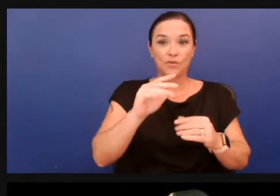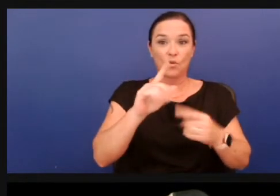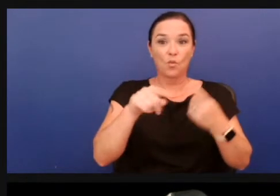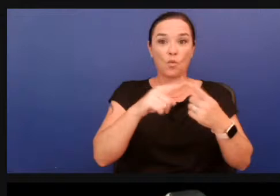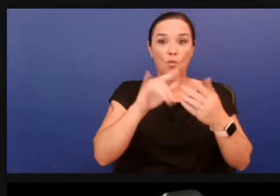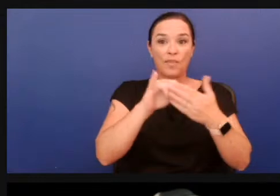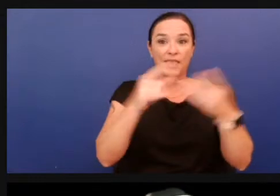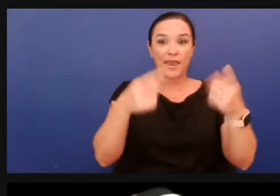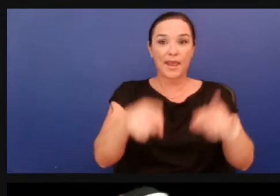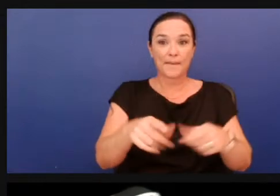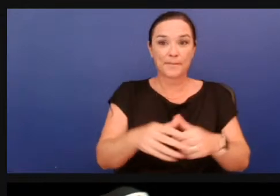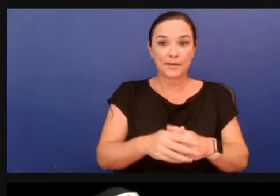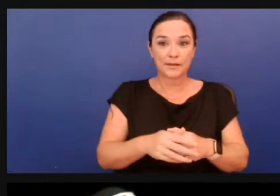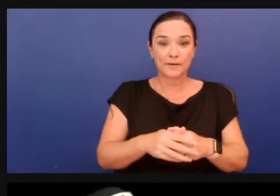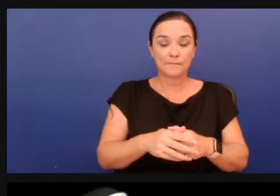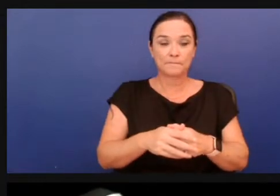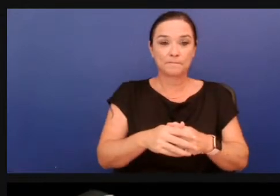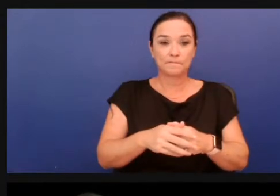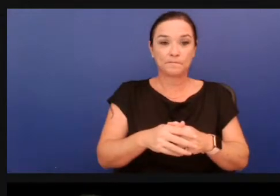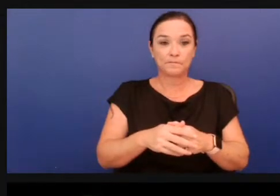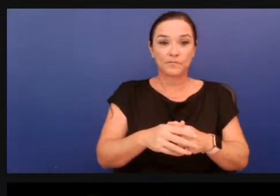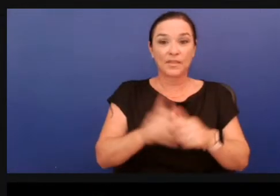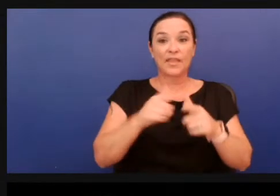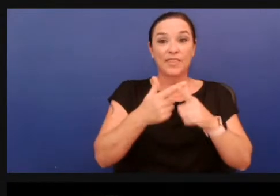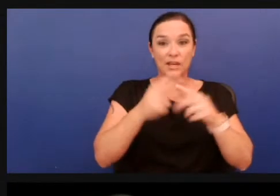And since has dropped down.